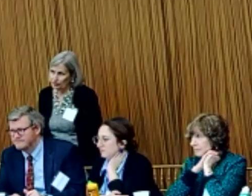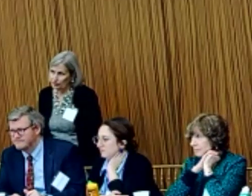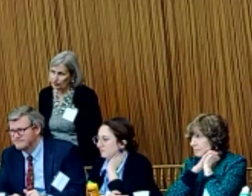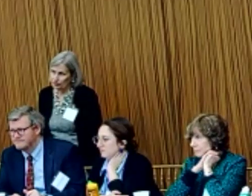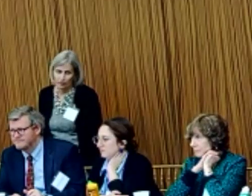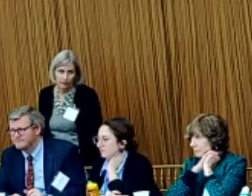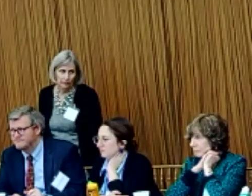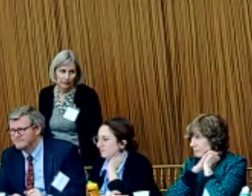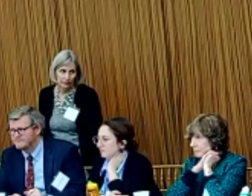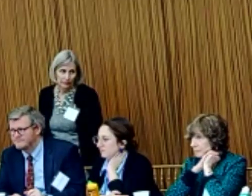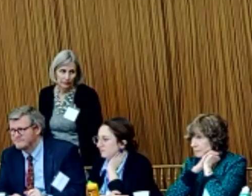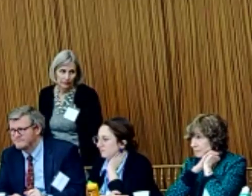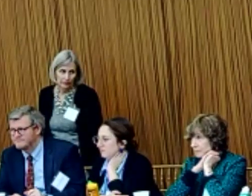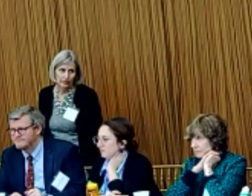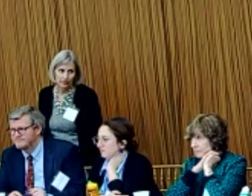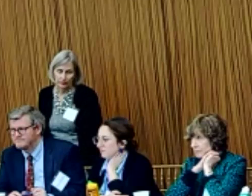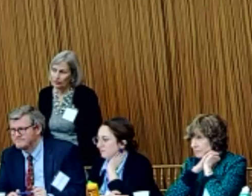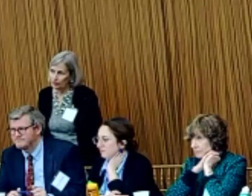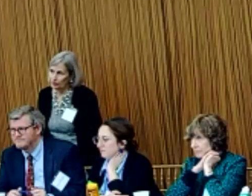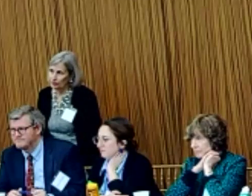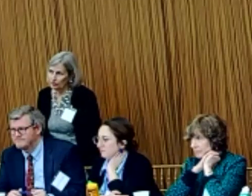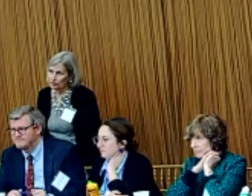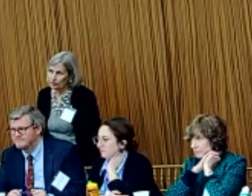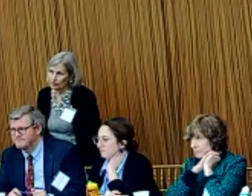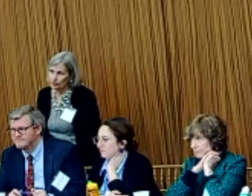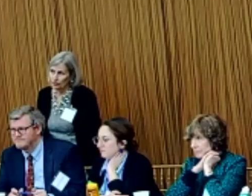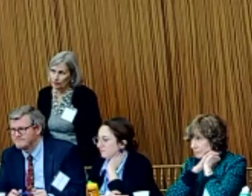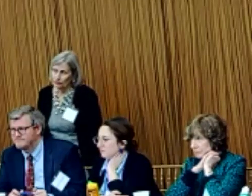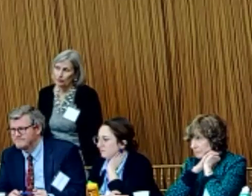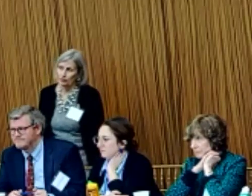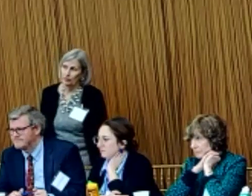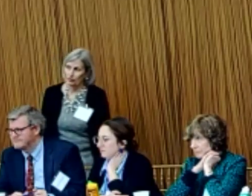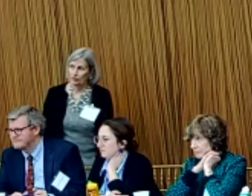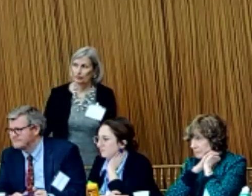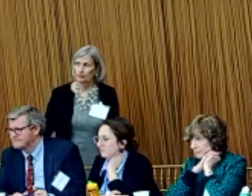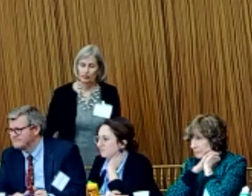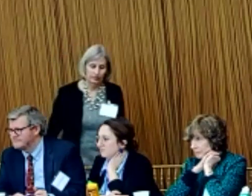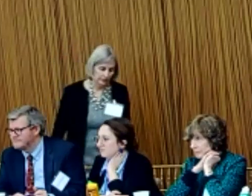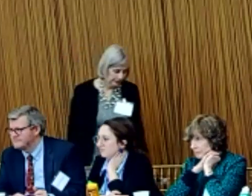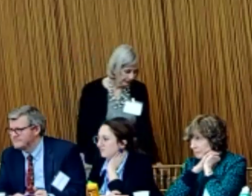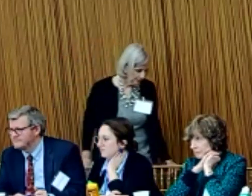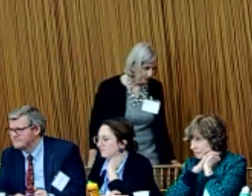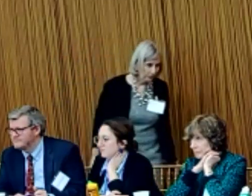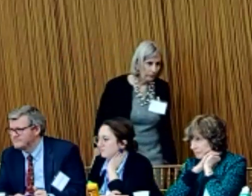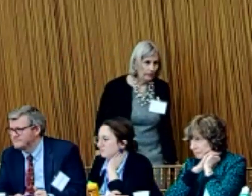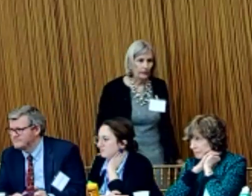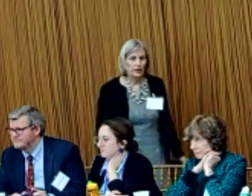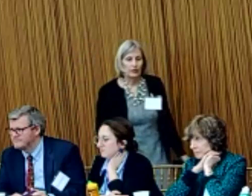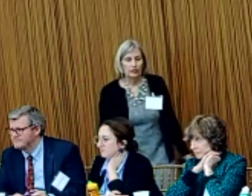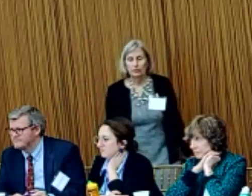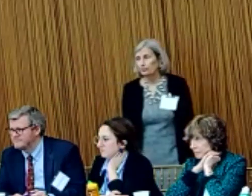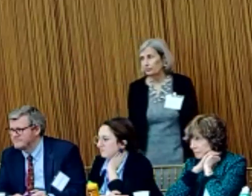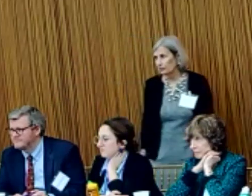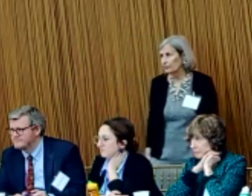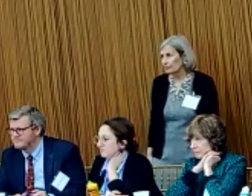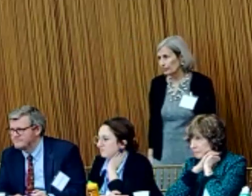pre-approval I don't know you you cannot have to wait especially during pandemics you might have to wait forever